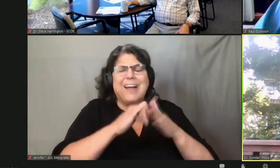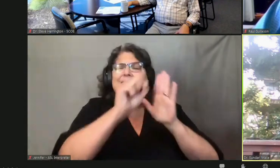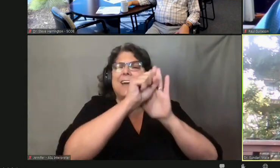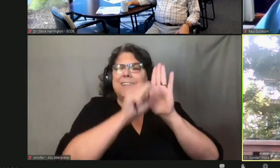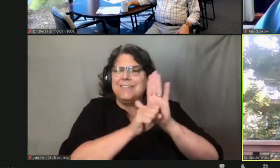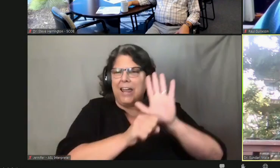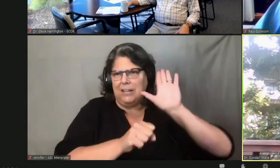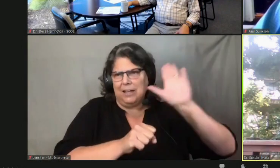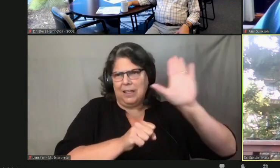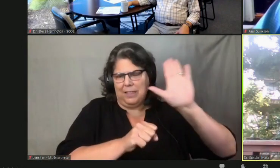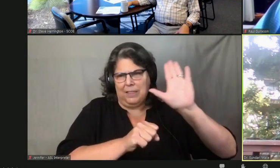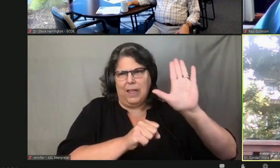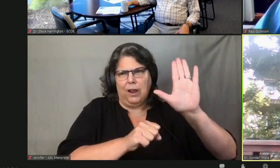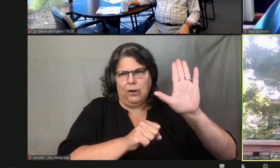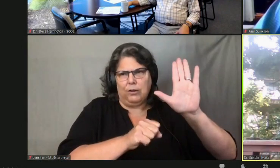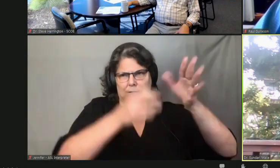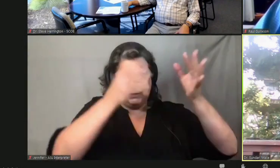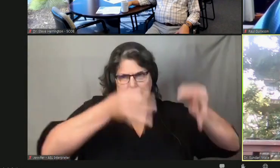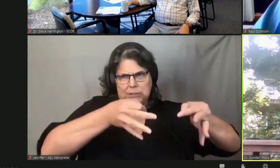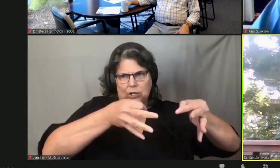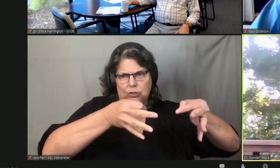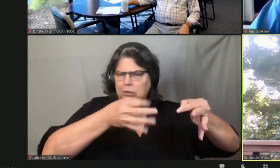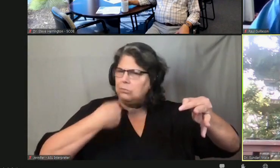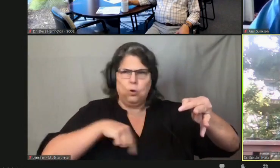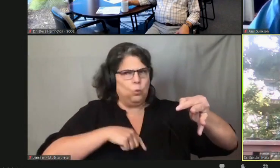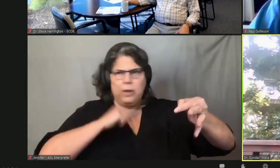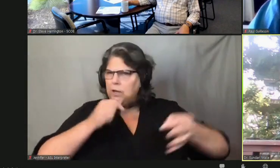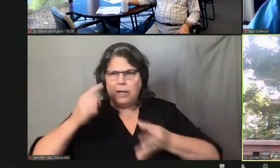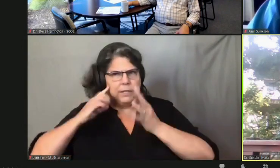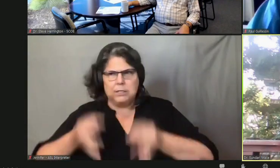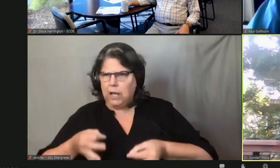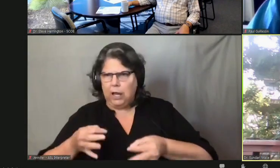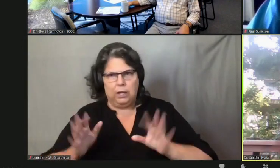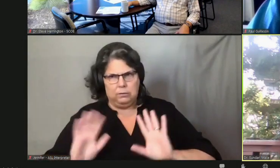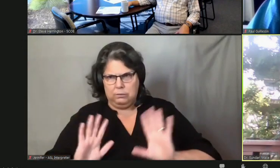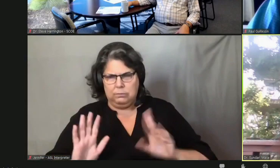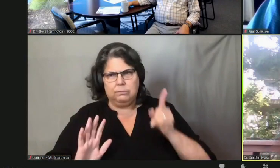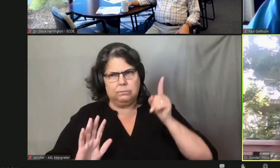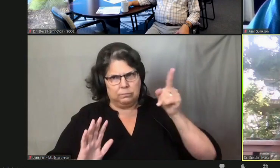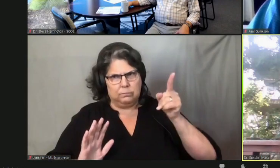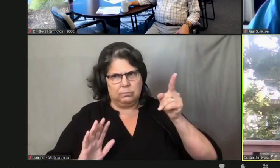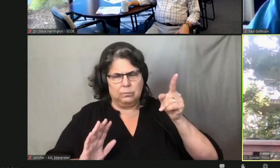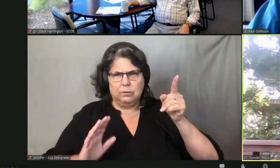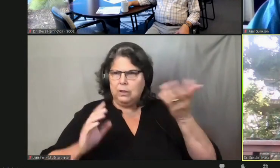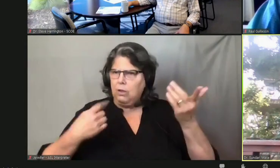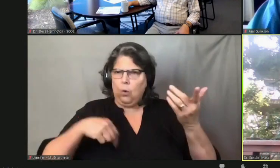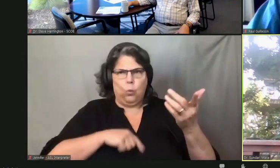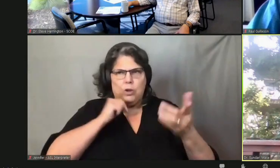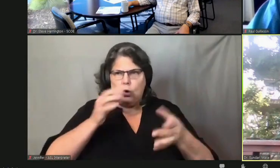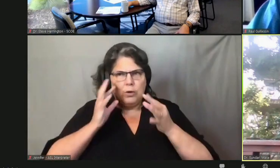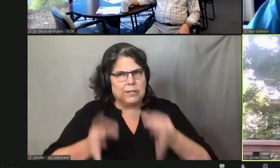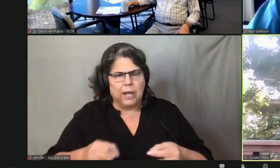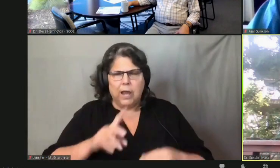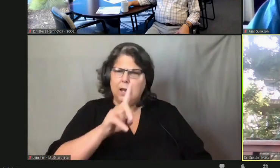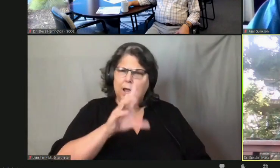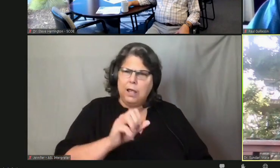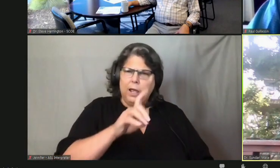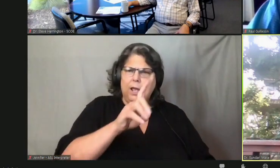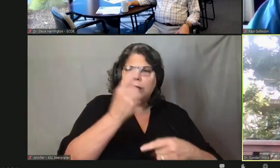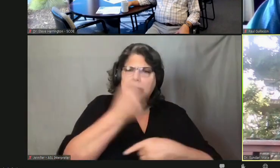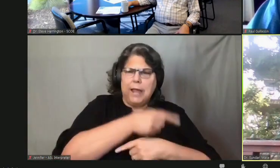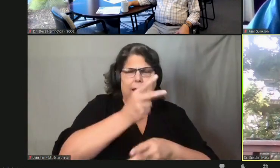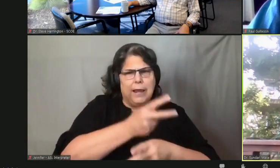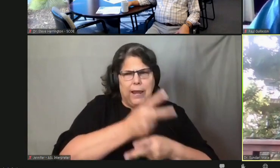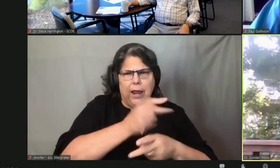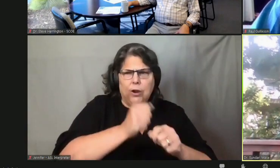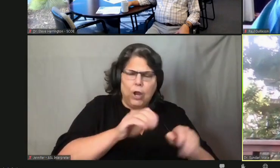guidance, and we are not making the decision, for example, to open daycares, but not at the county level, that